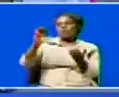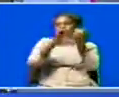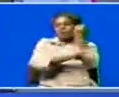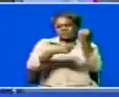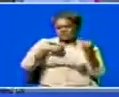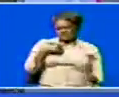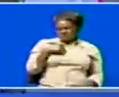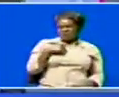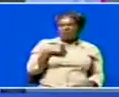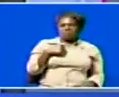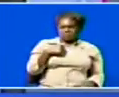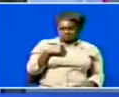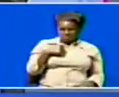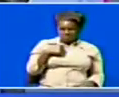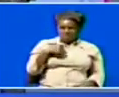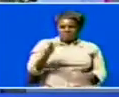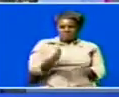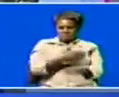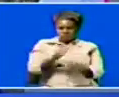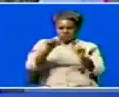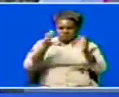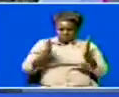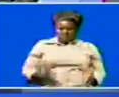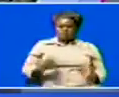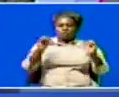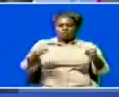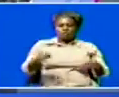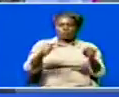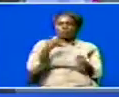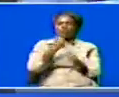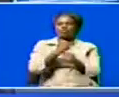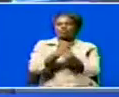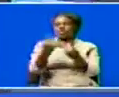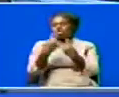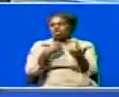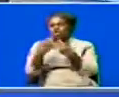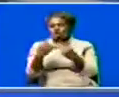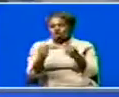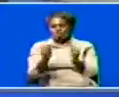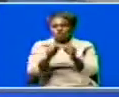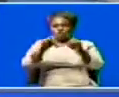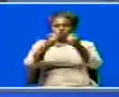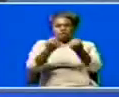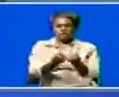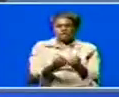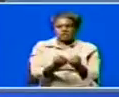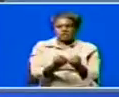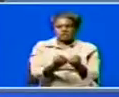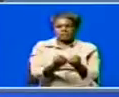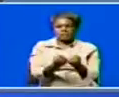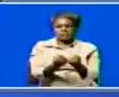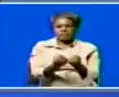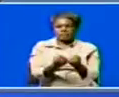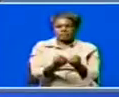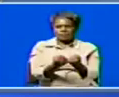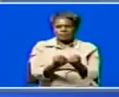felt like that's something that an artist can really do. An artist can really speak with society, mm-hmm. on behalf of society. Now,